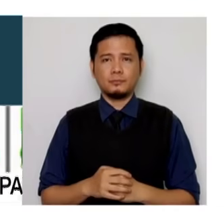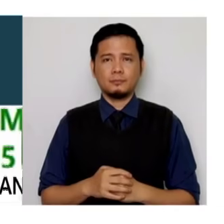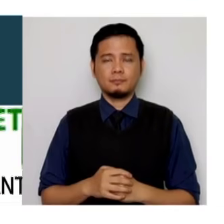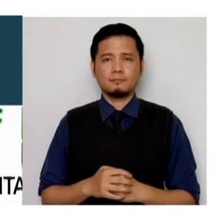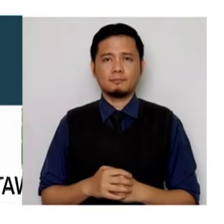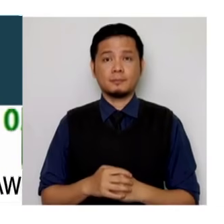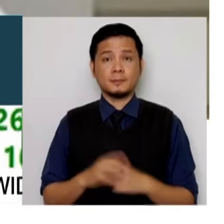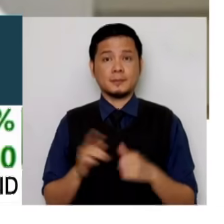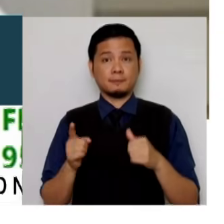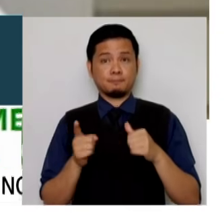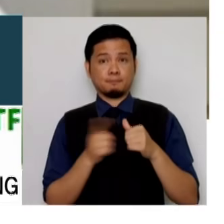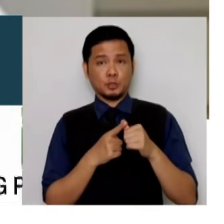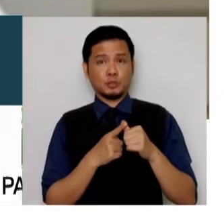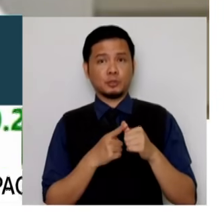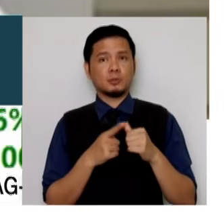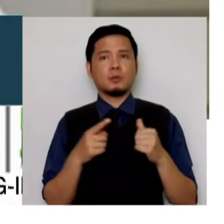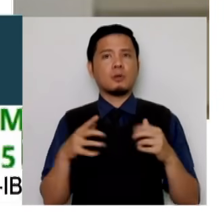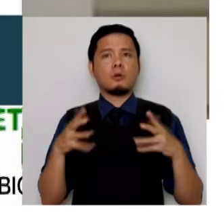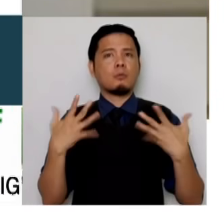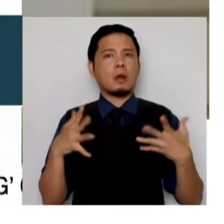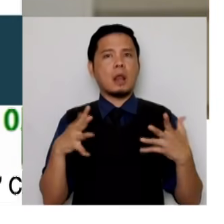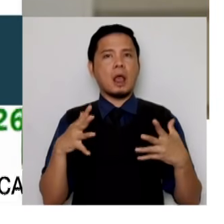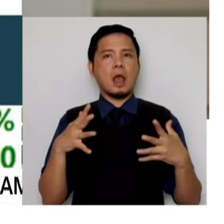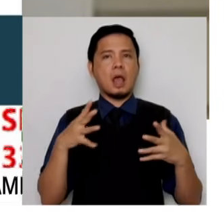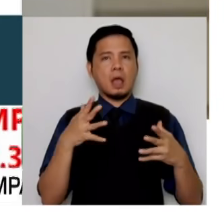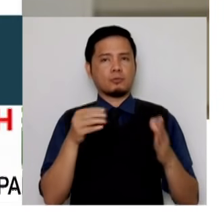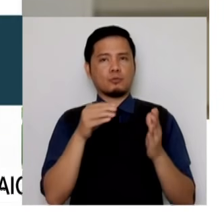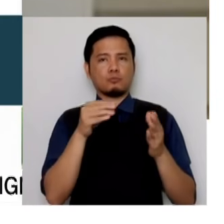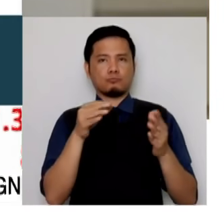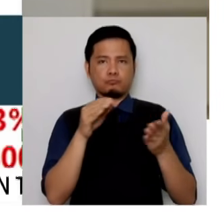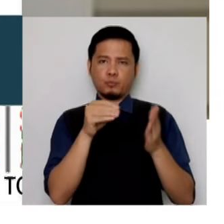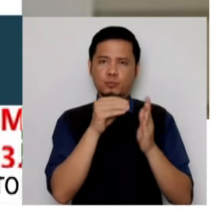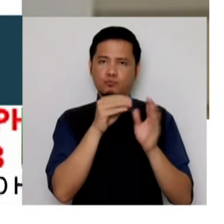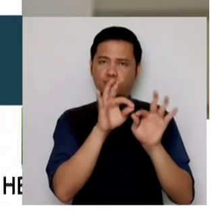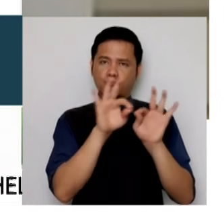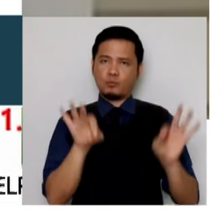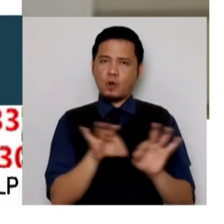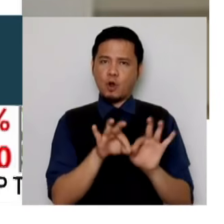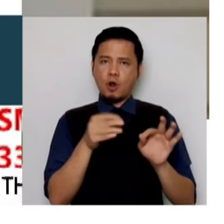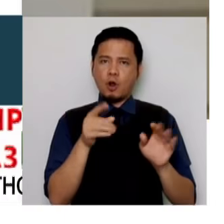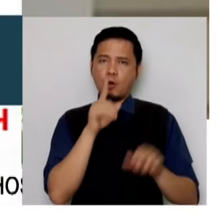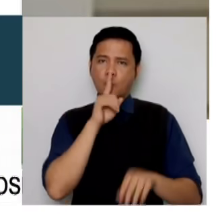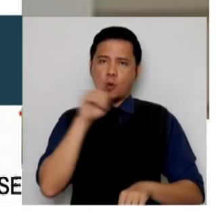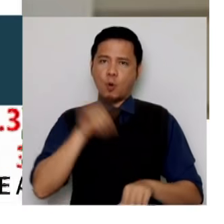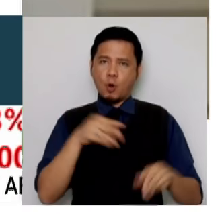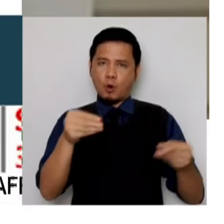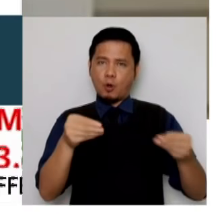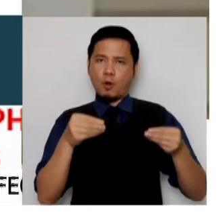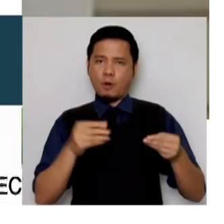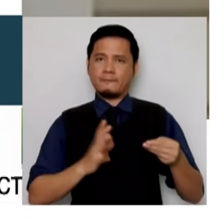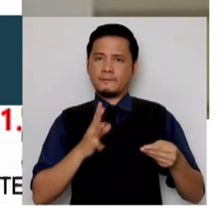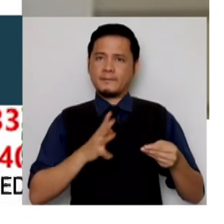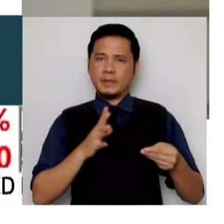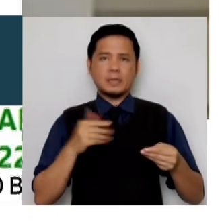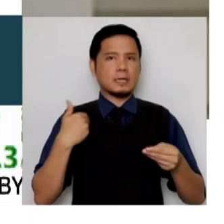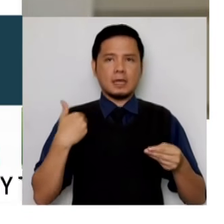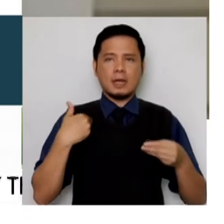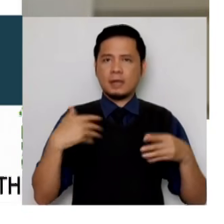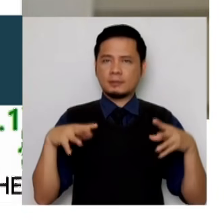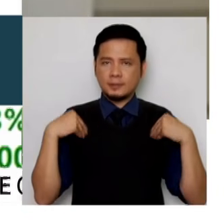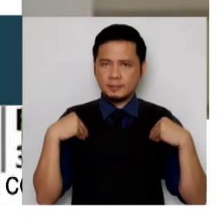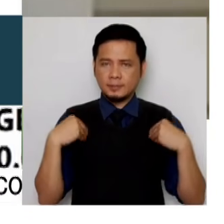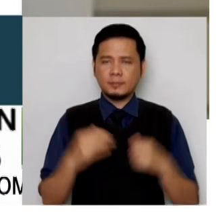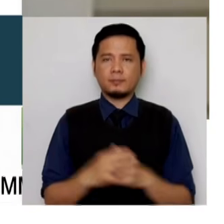kami natatanggap na order, no? Na written order with regards to that, no? Secondly, if we receive a written